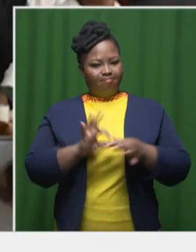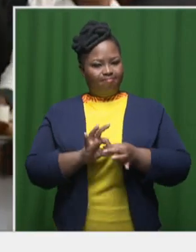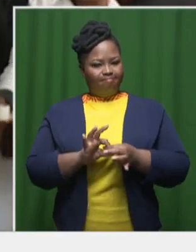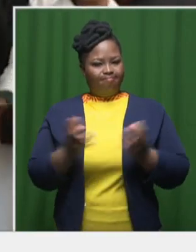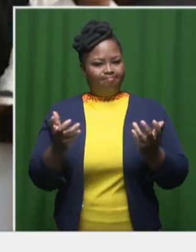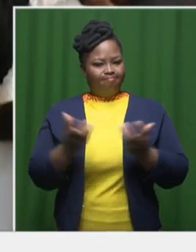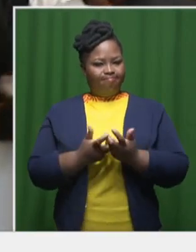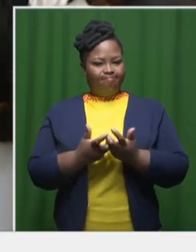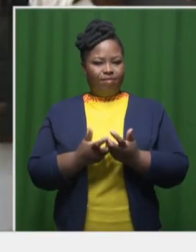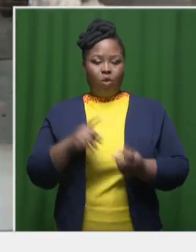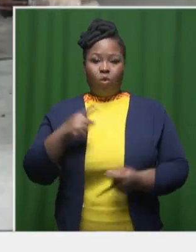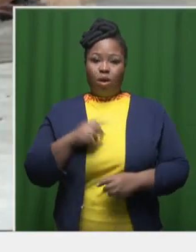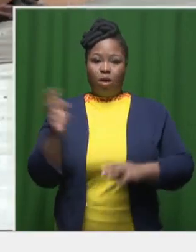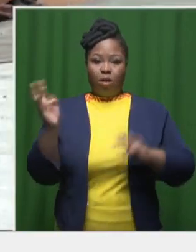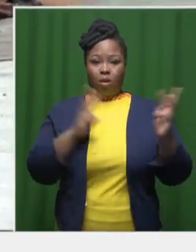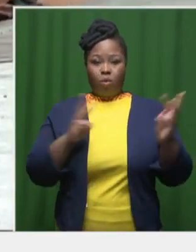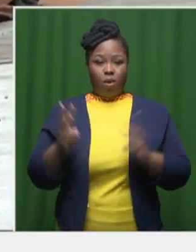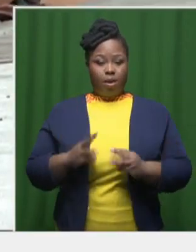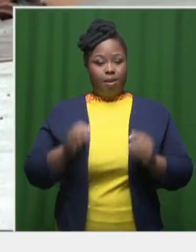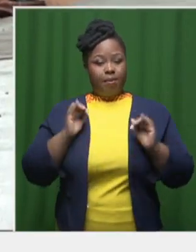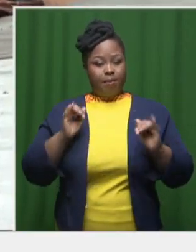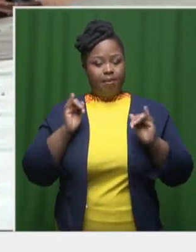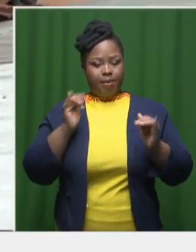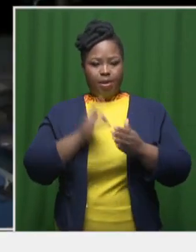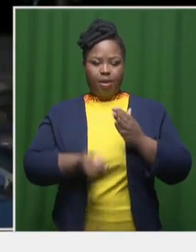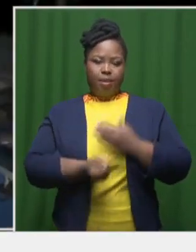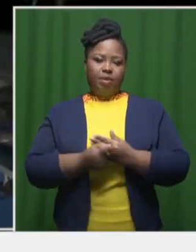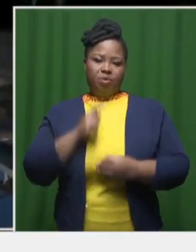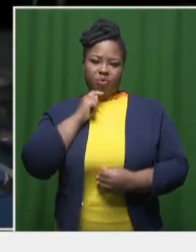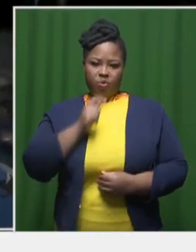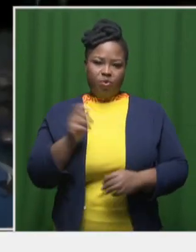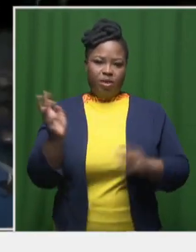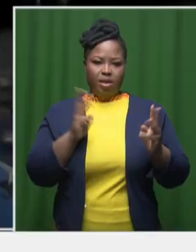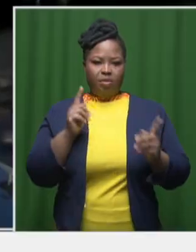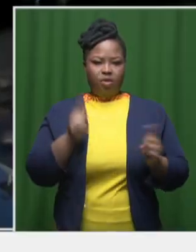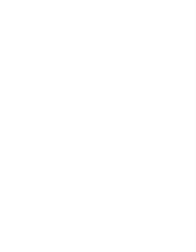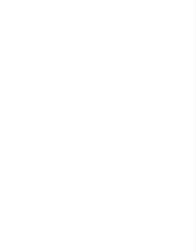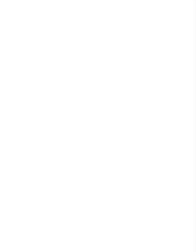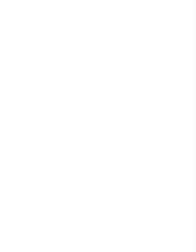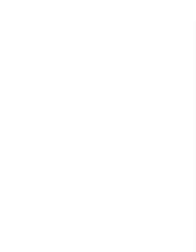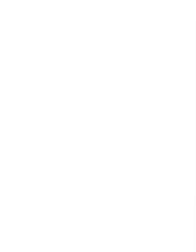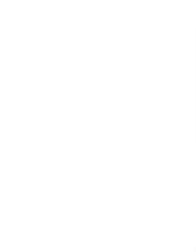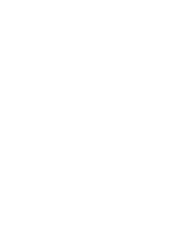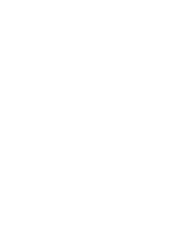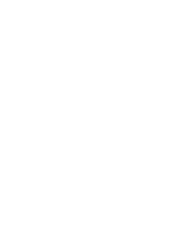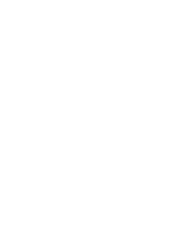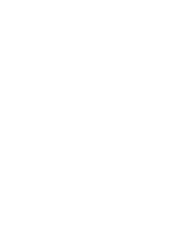severe weather and erratic weather patterns is climate change. It's back to you.